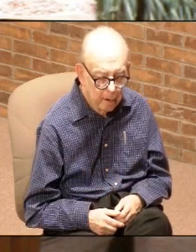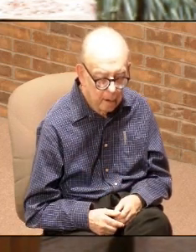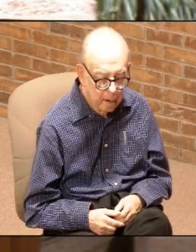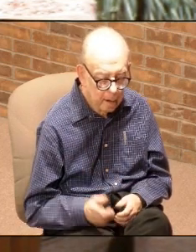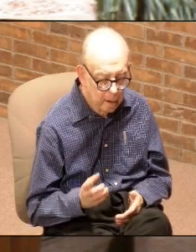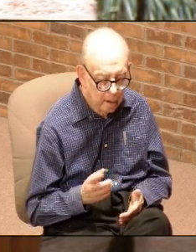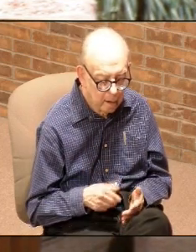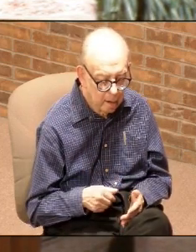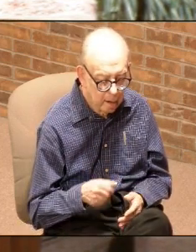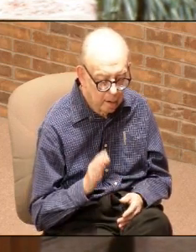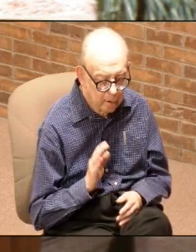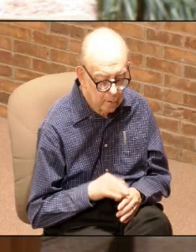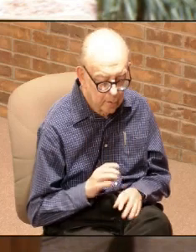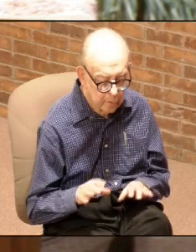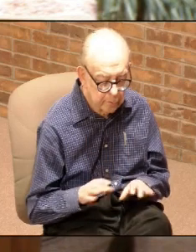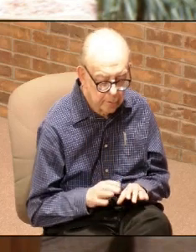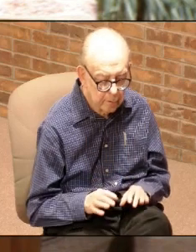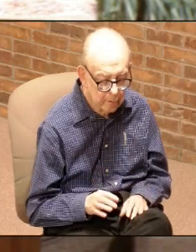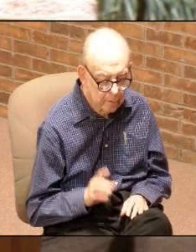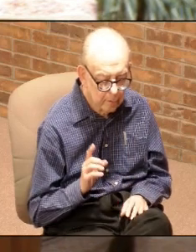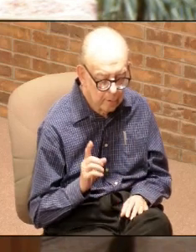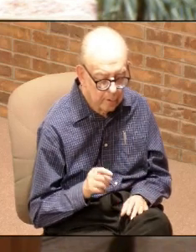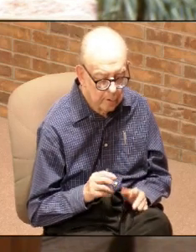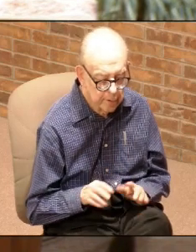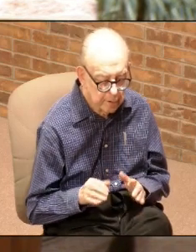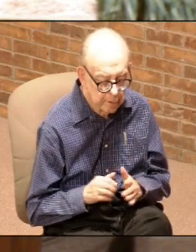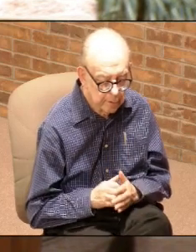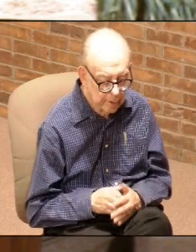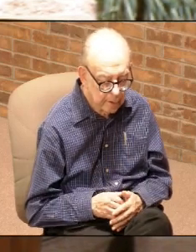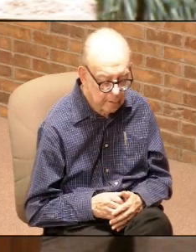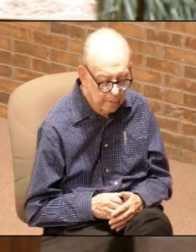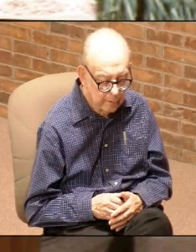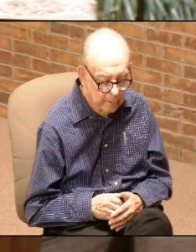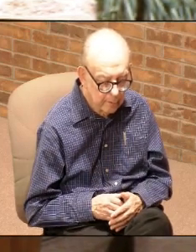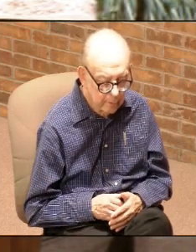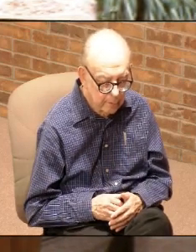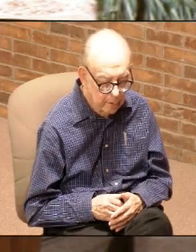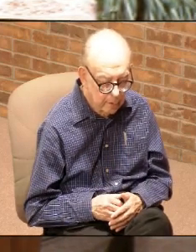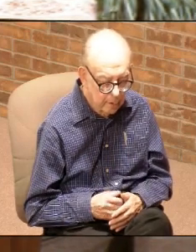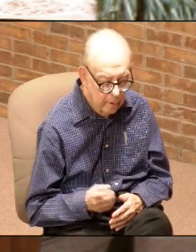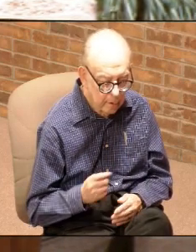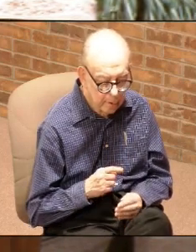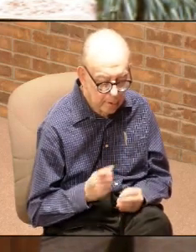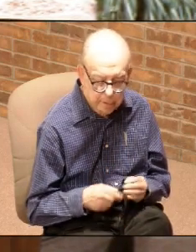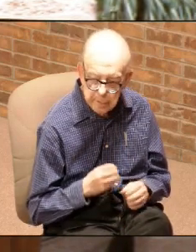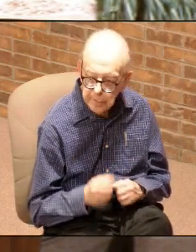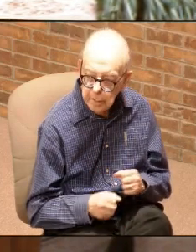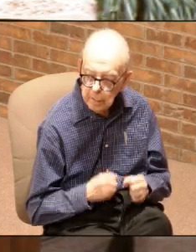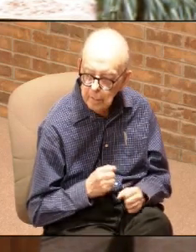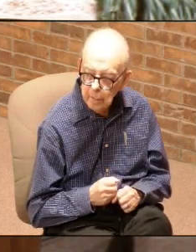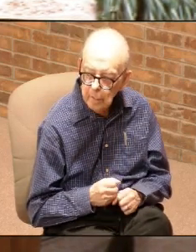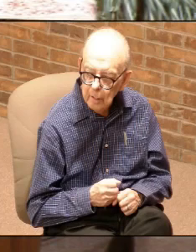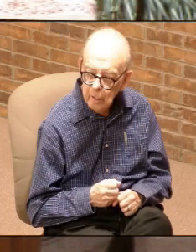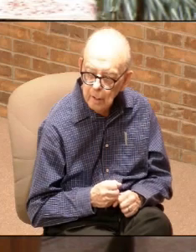Whatever God has called you to do, you need to do it. We're coming to an end of a year.